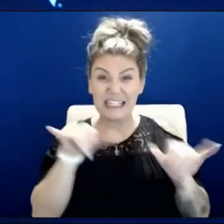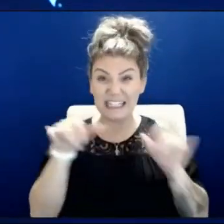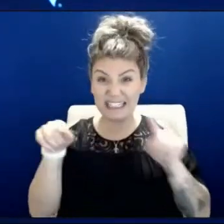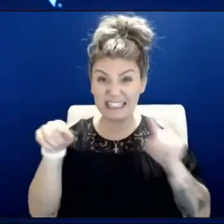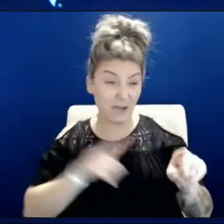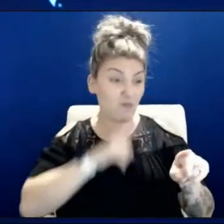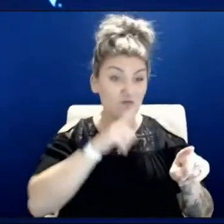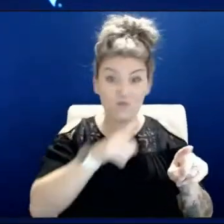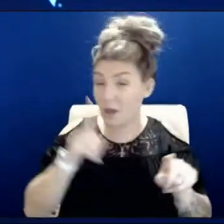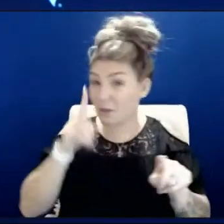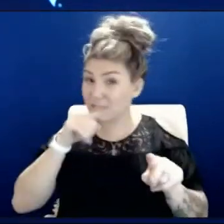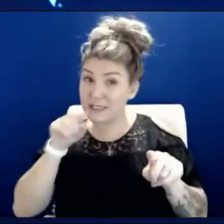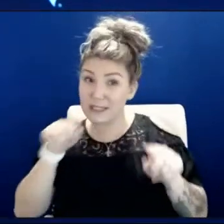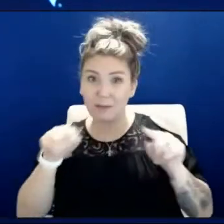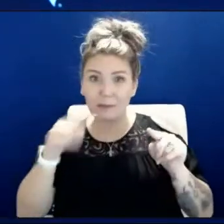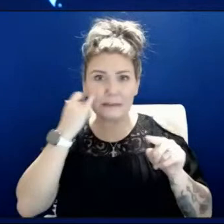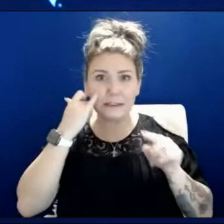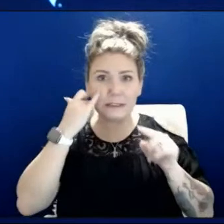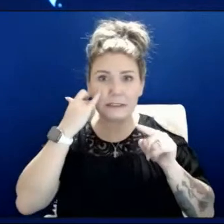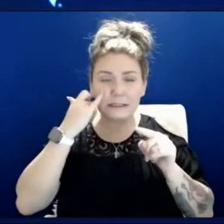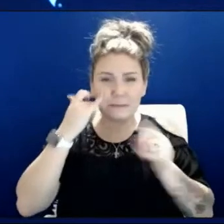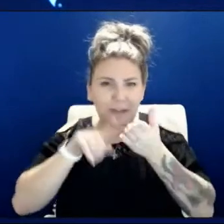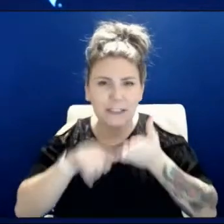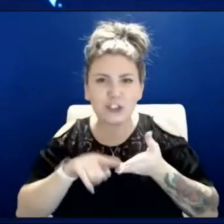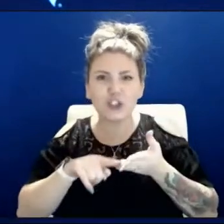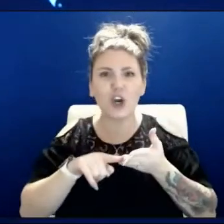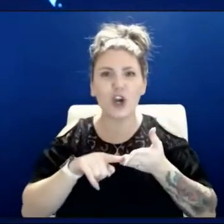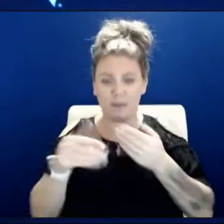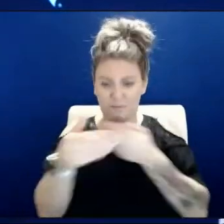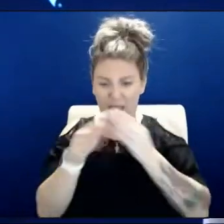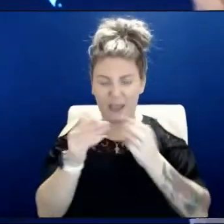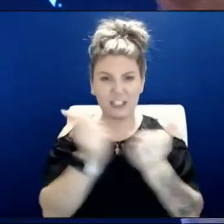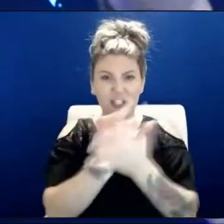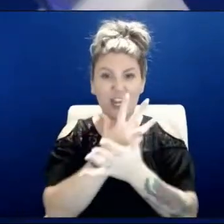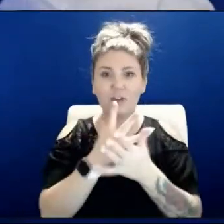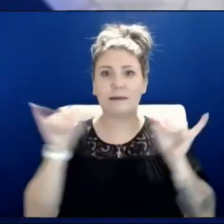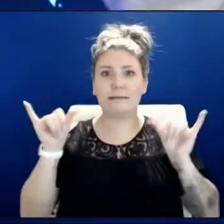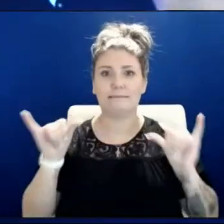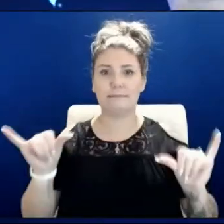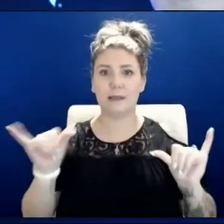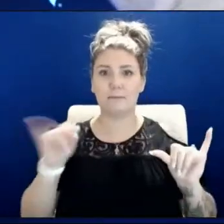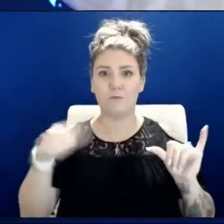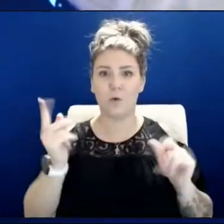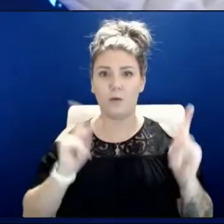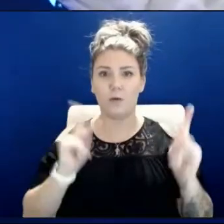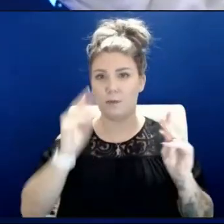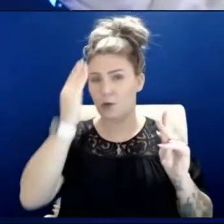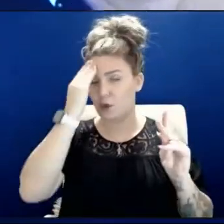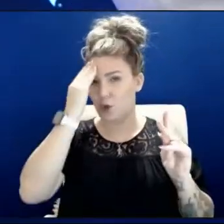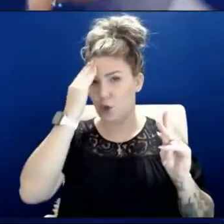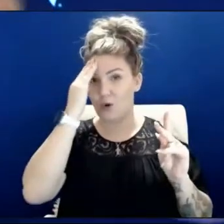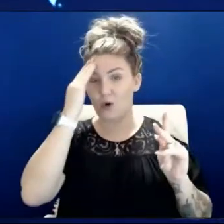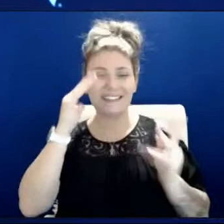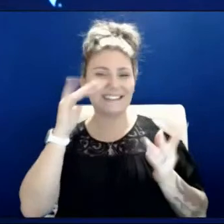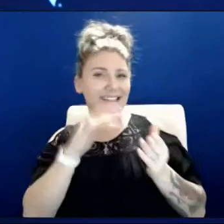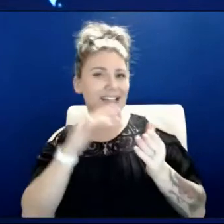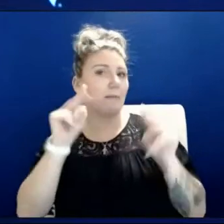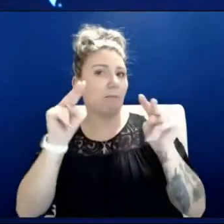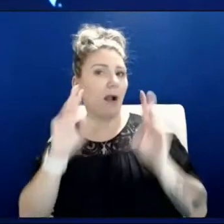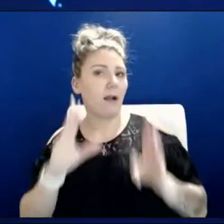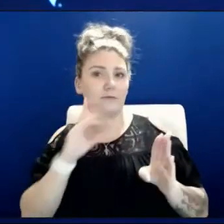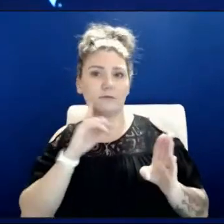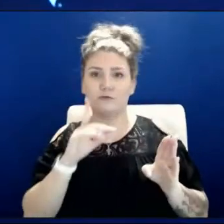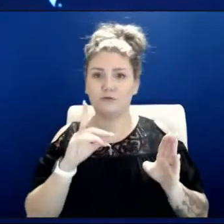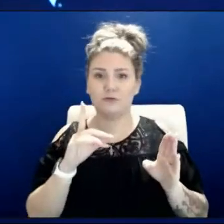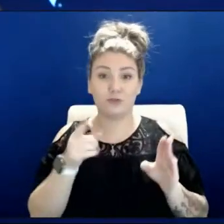the difference. The packaging's the same, everything's the same. The only people who know that are the study monitors back someplace wherever it is. Like, you don't know that when you